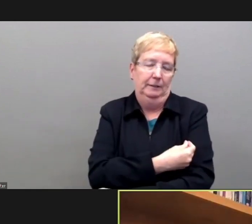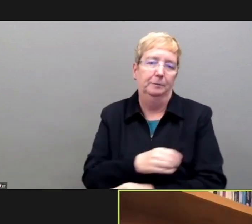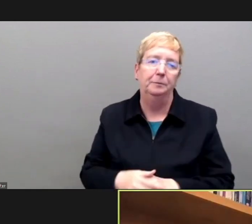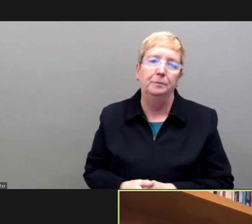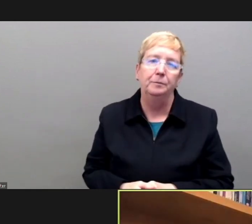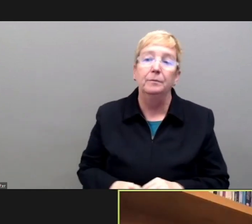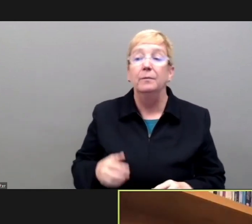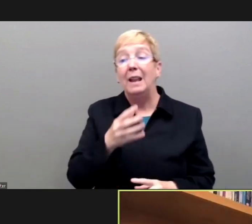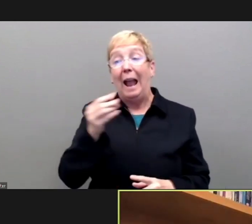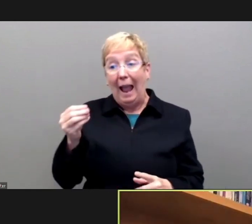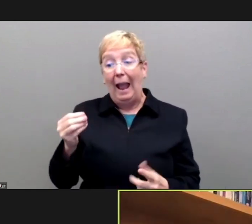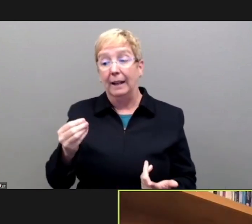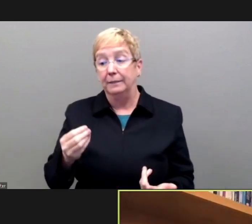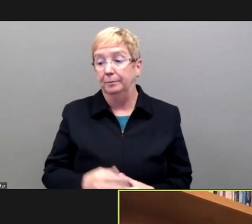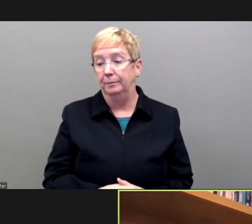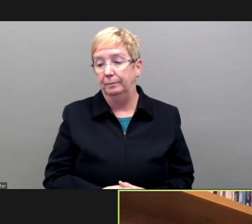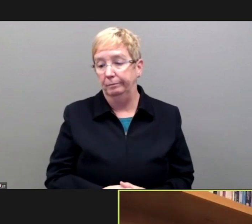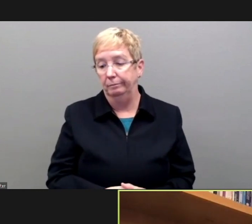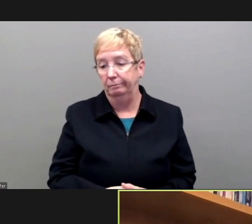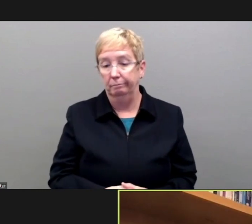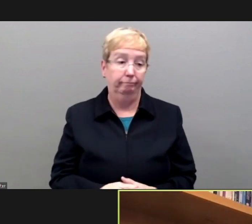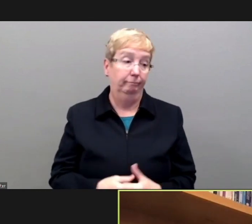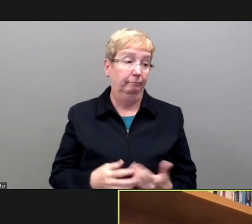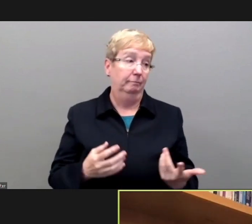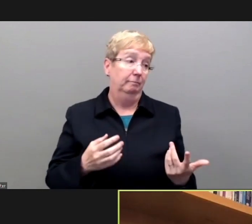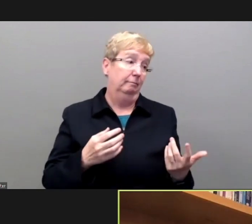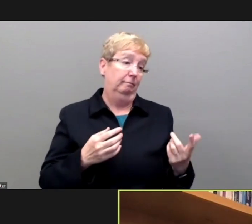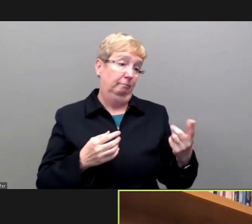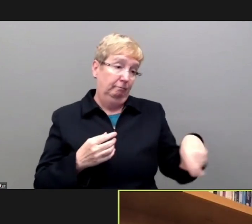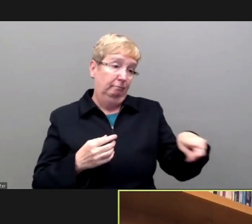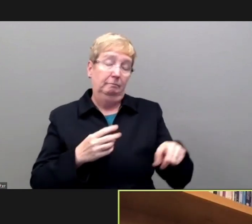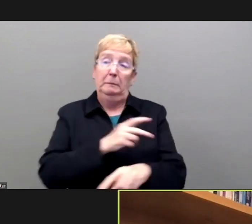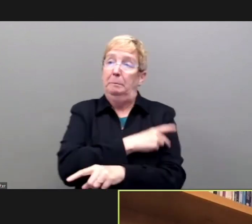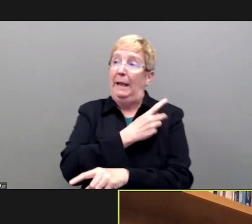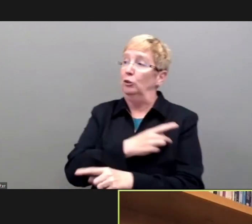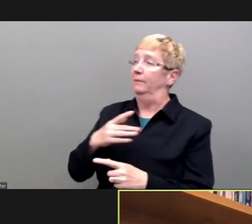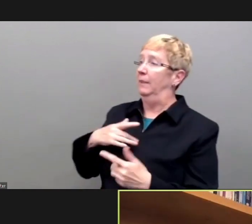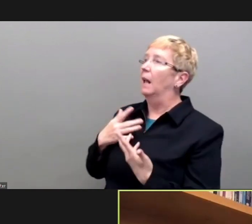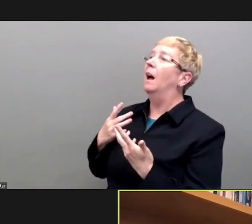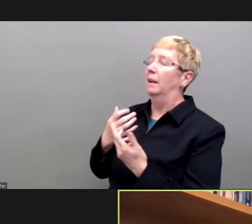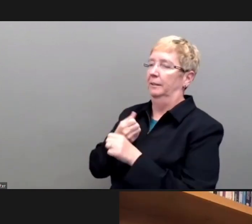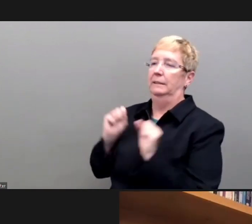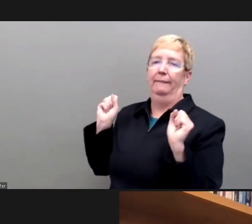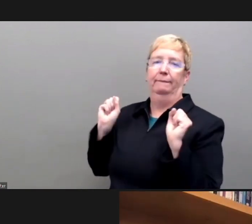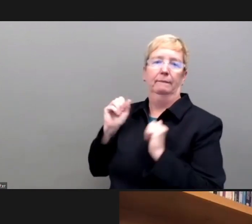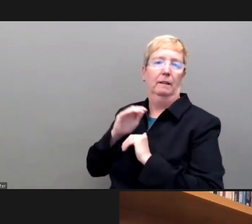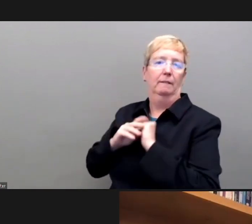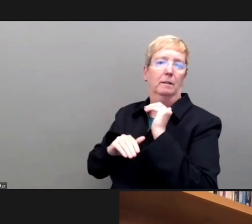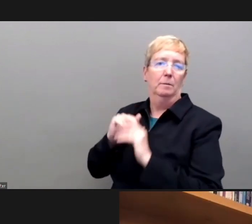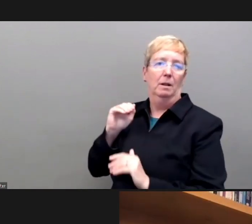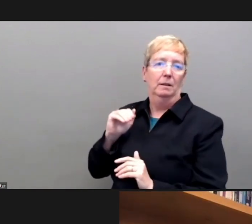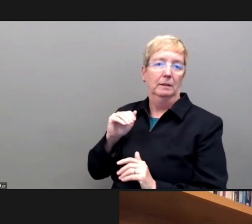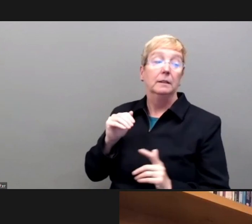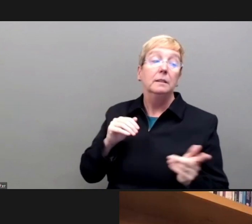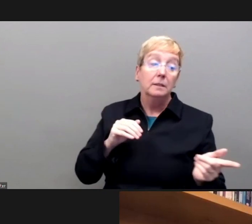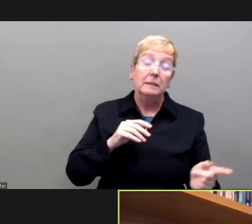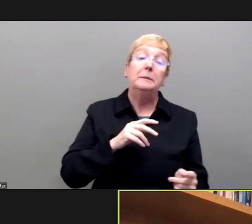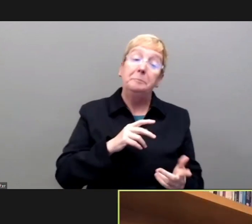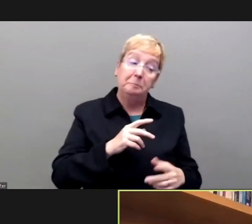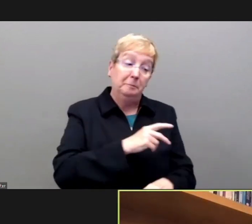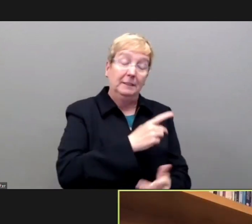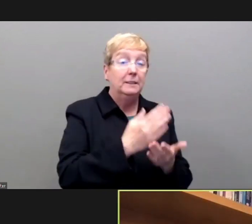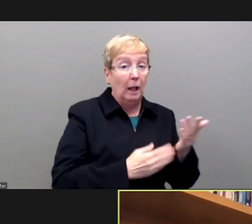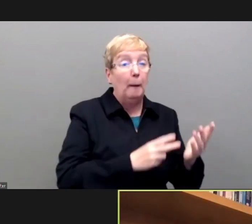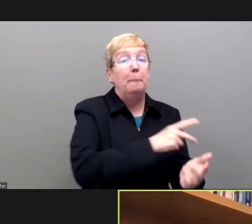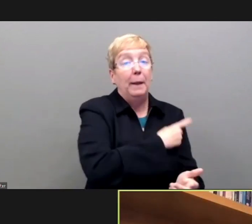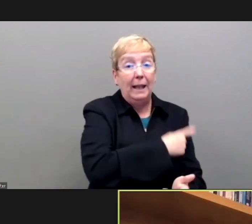vaccinated, and that patients feel safe. A lot of patients will ask every single person who comes in the